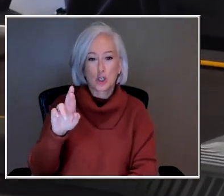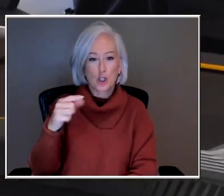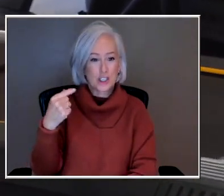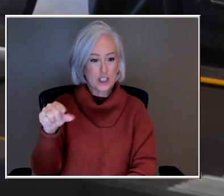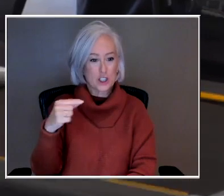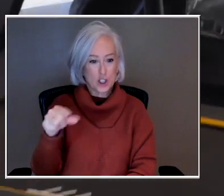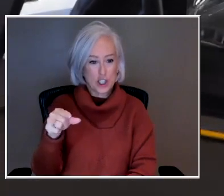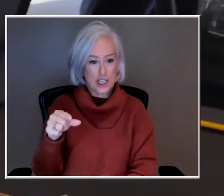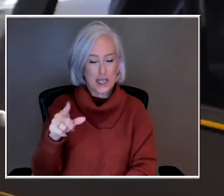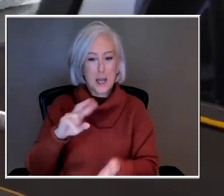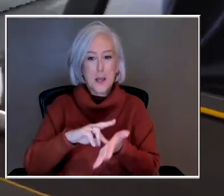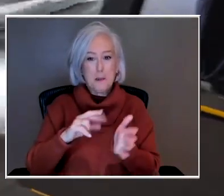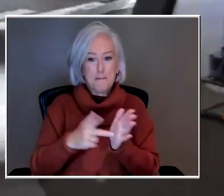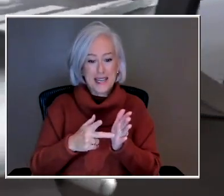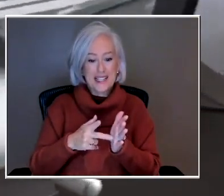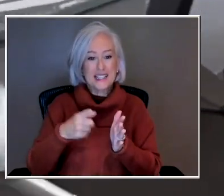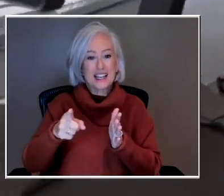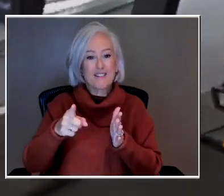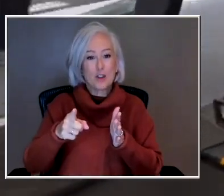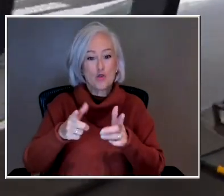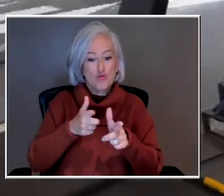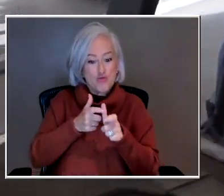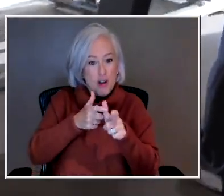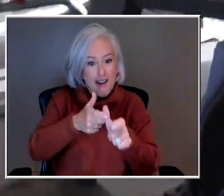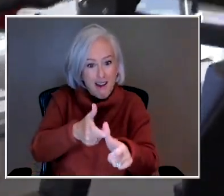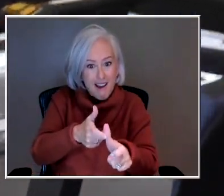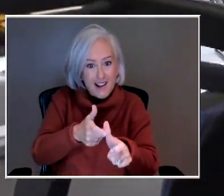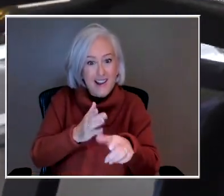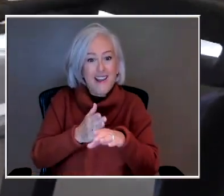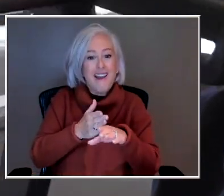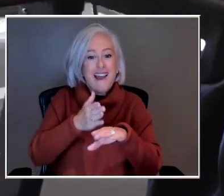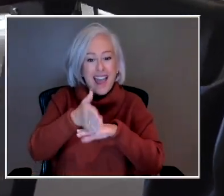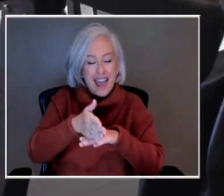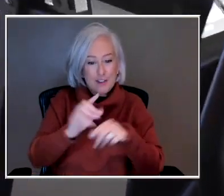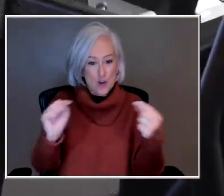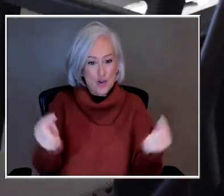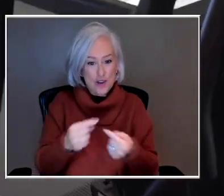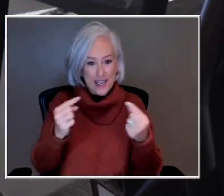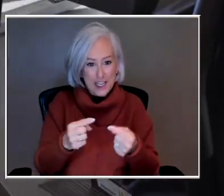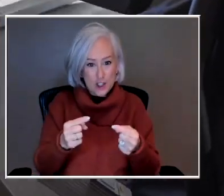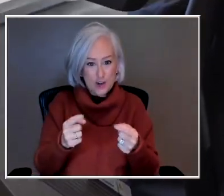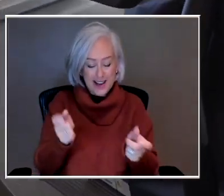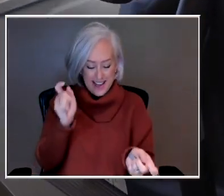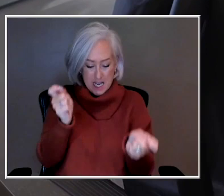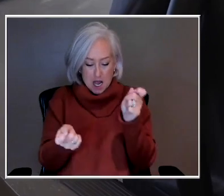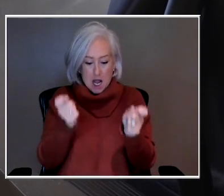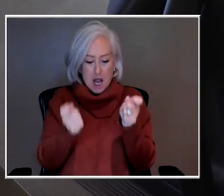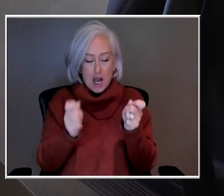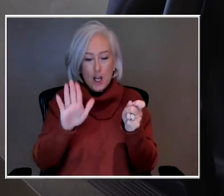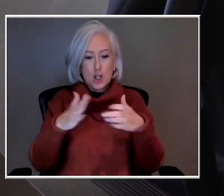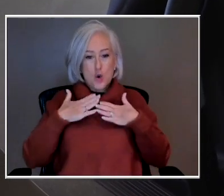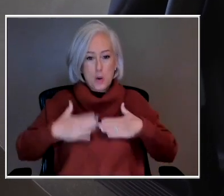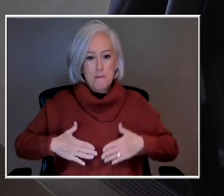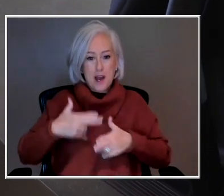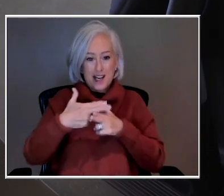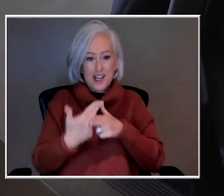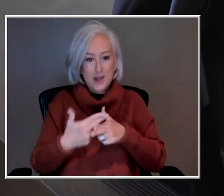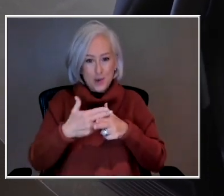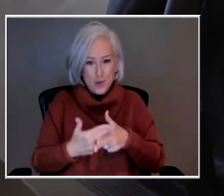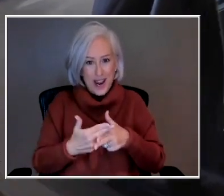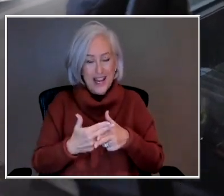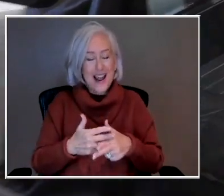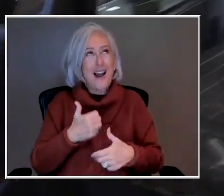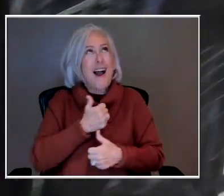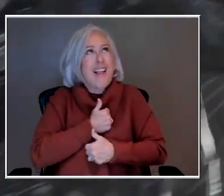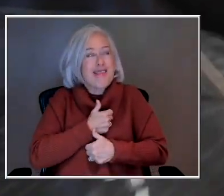an injury, alters your body weight, and it's amazing. I love going on there because I feel light as a feather. Yeah. But